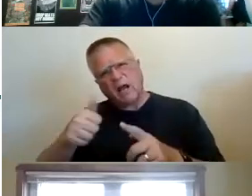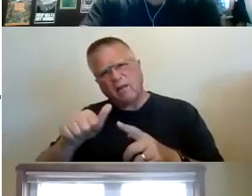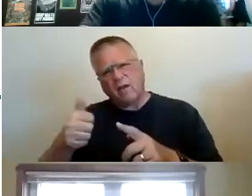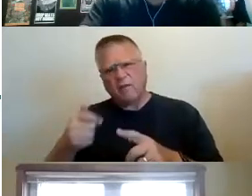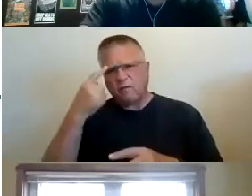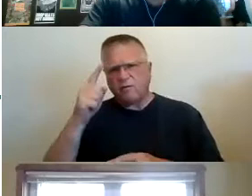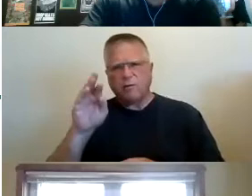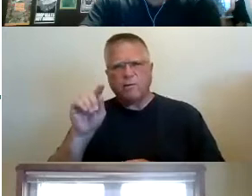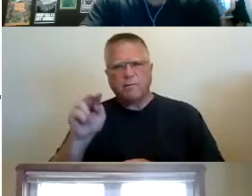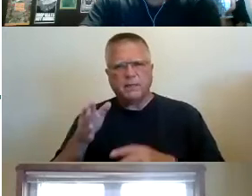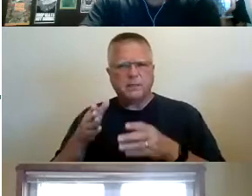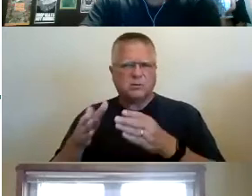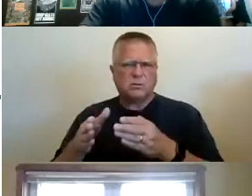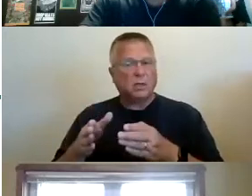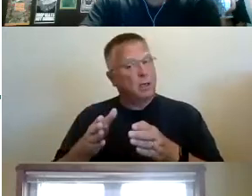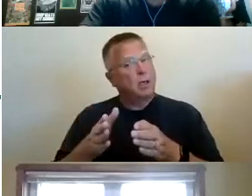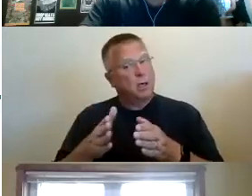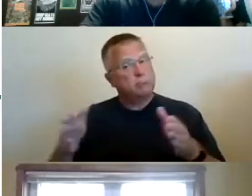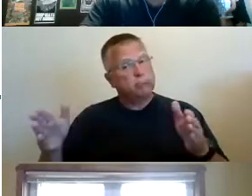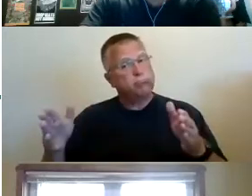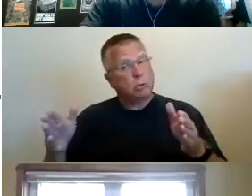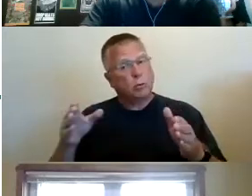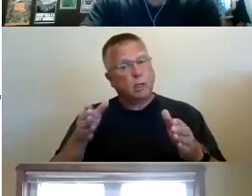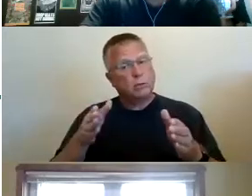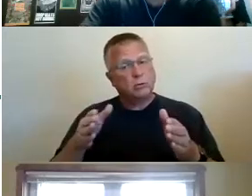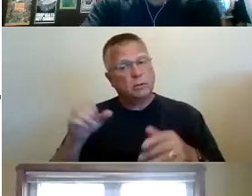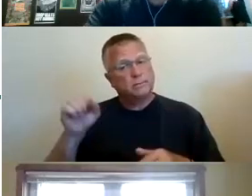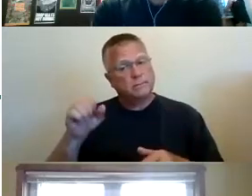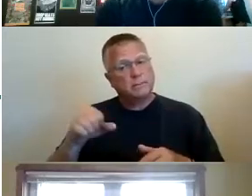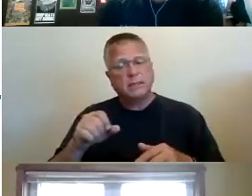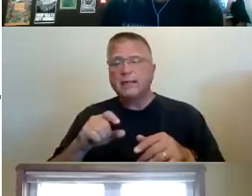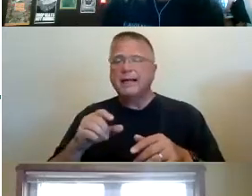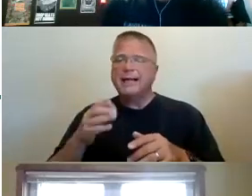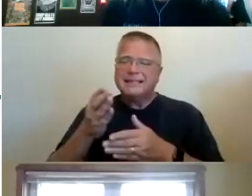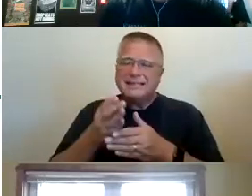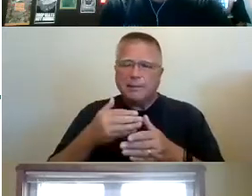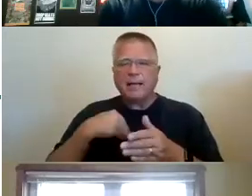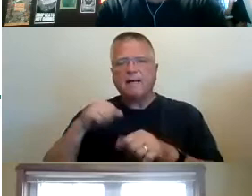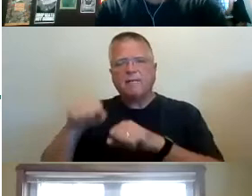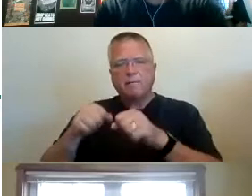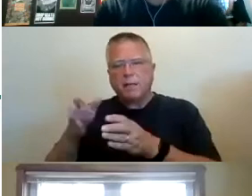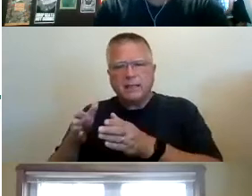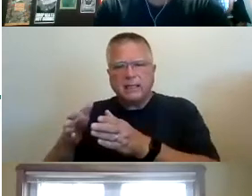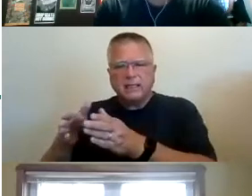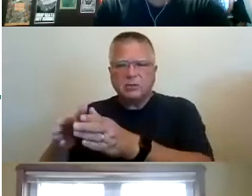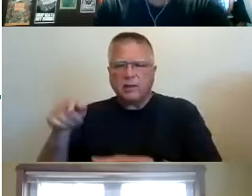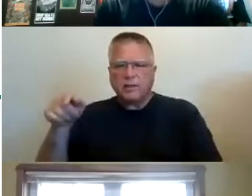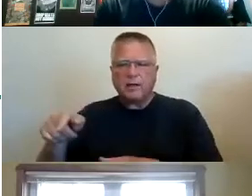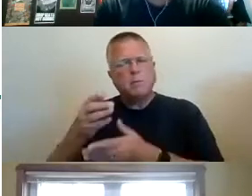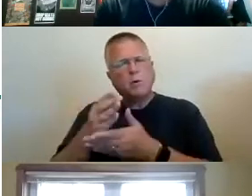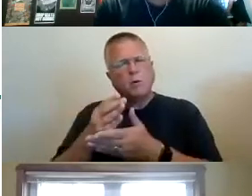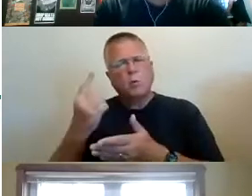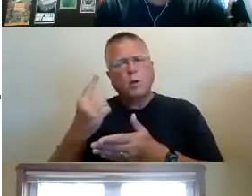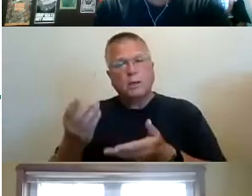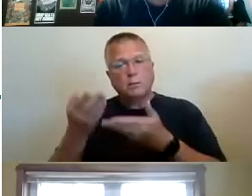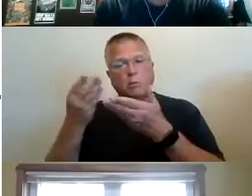Street. It is a fairly wide street. There are existing bike lanes on a portion of it. One of the proposals we talked about